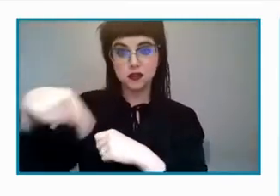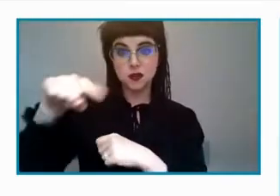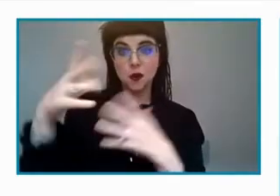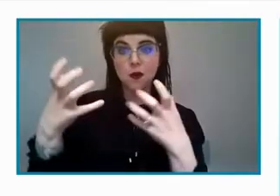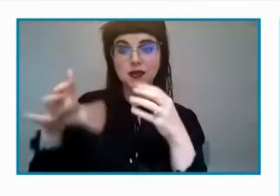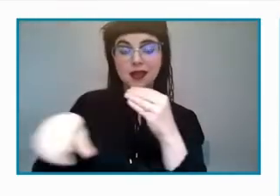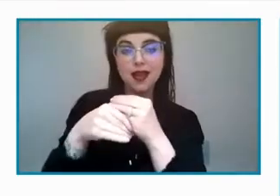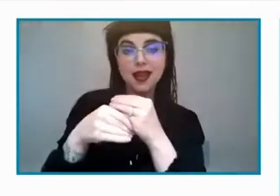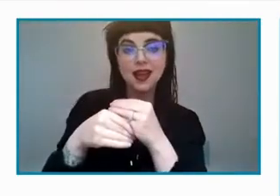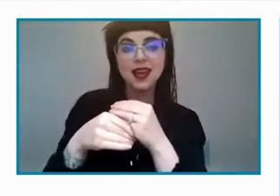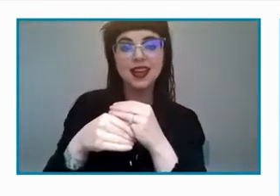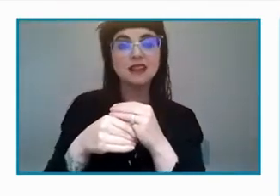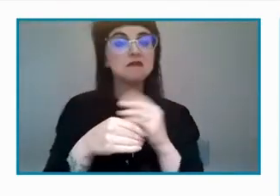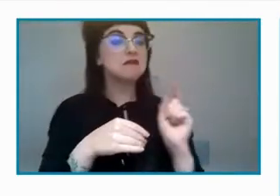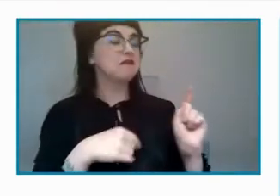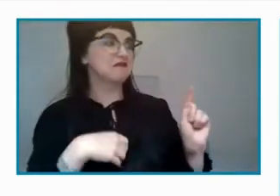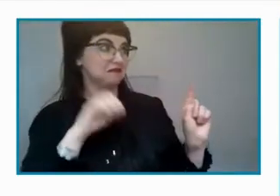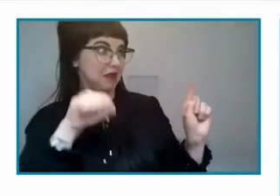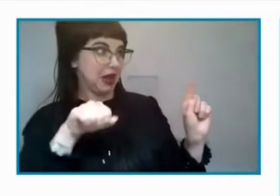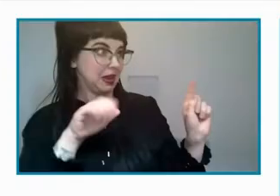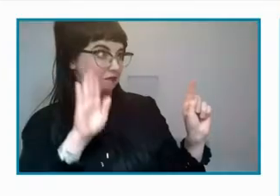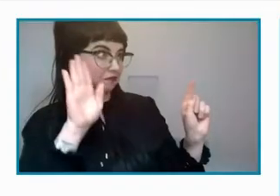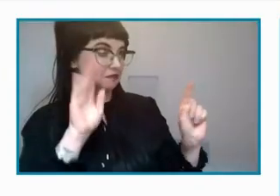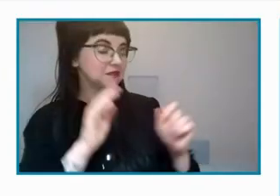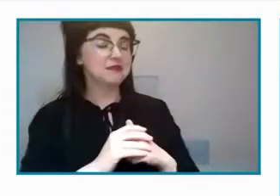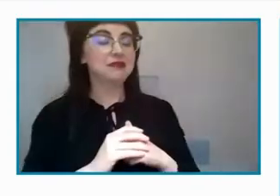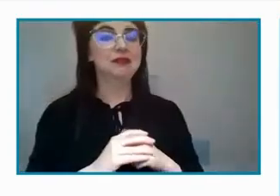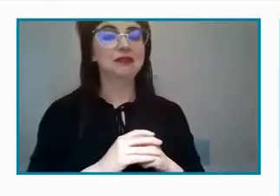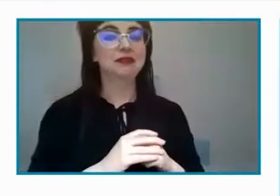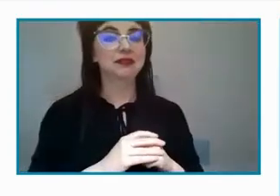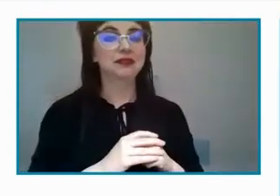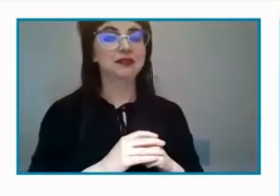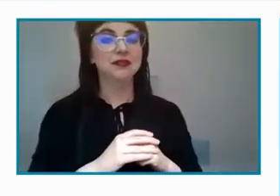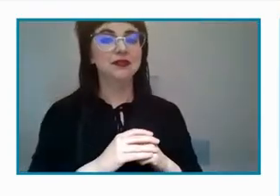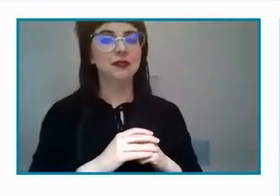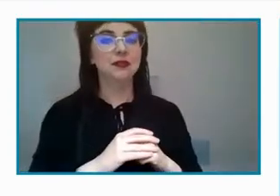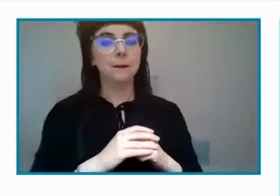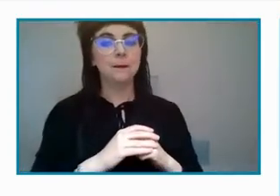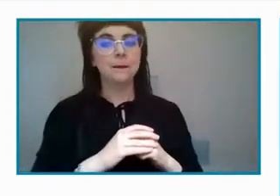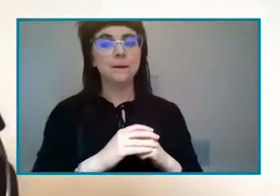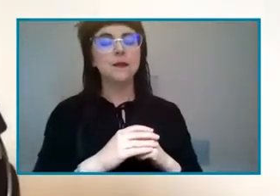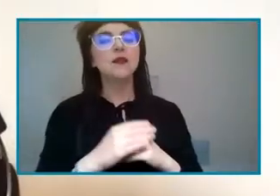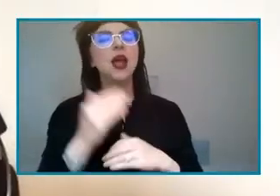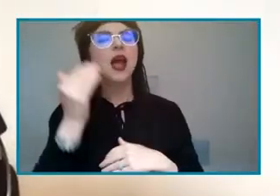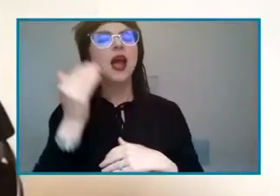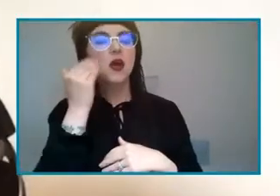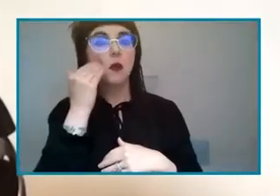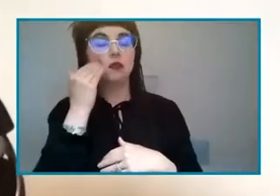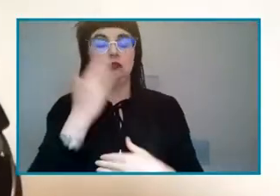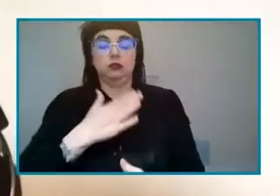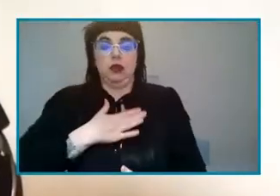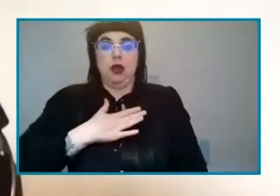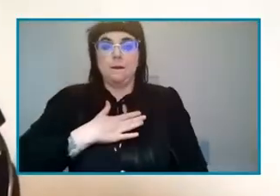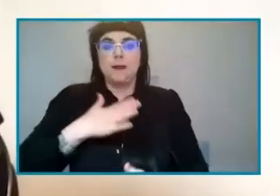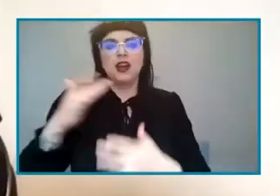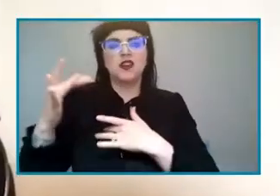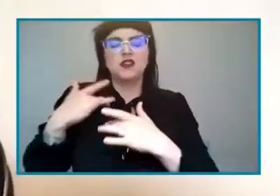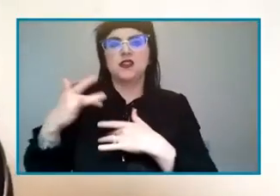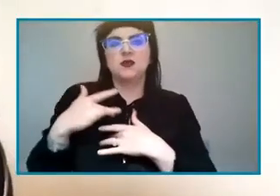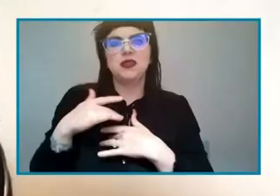I can go. I know that one of my concerns was kind of like what April